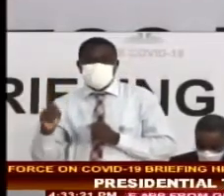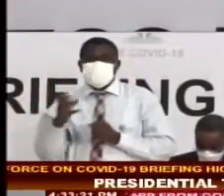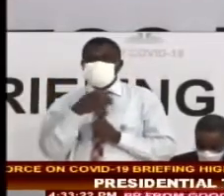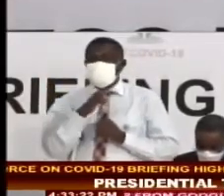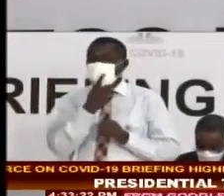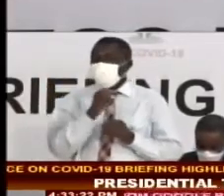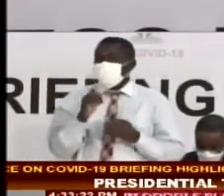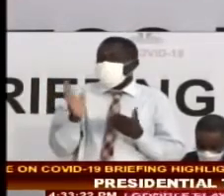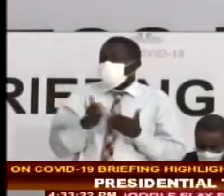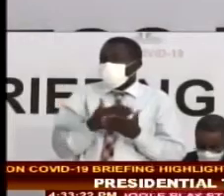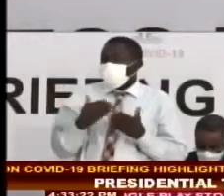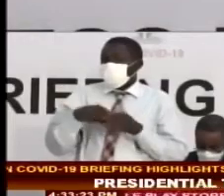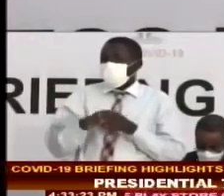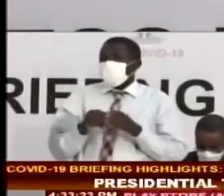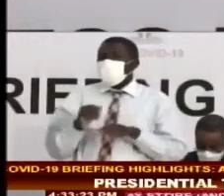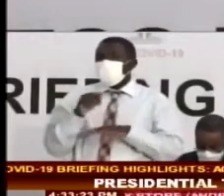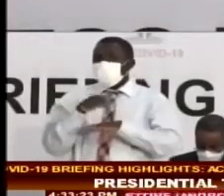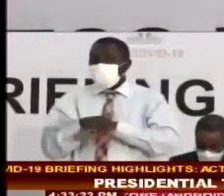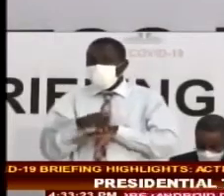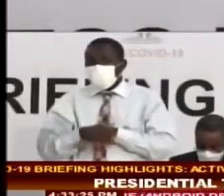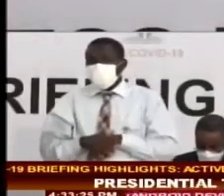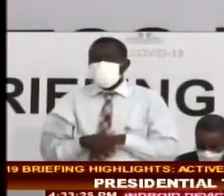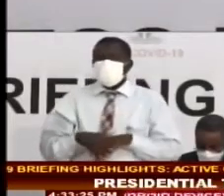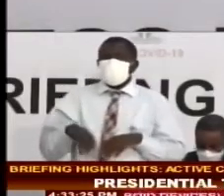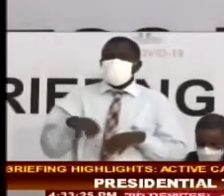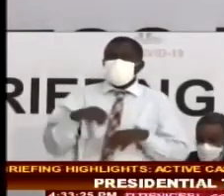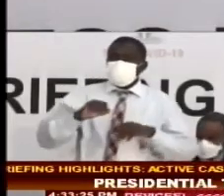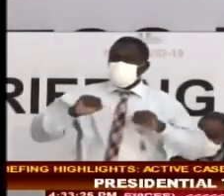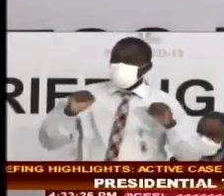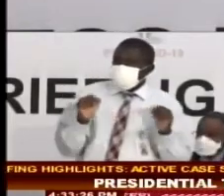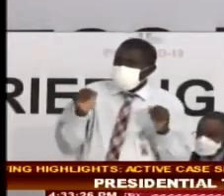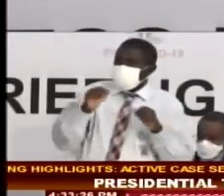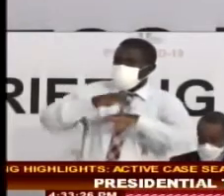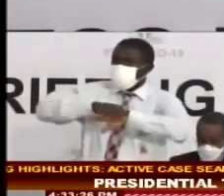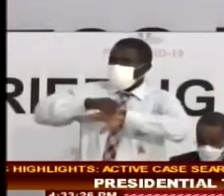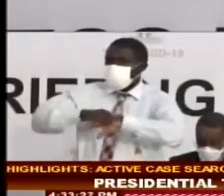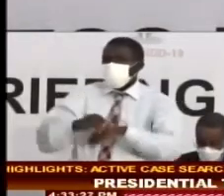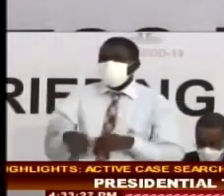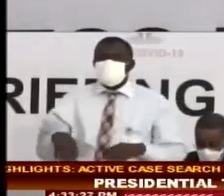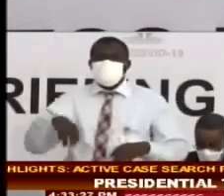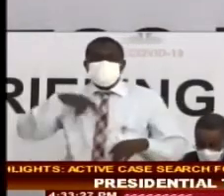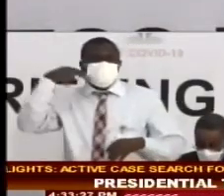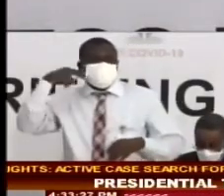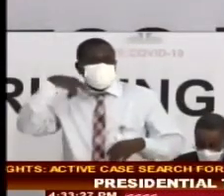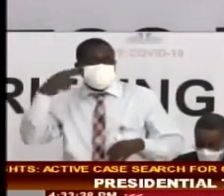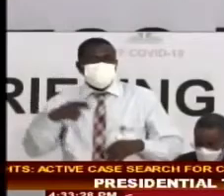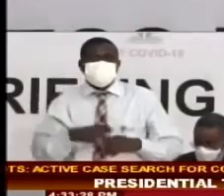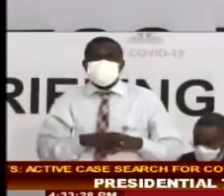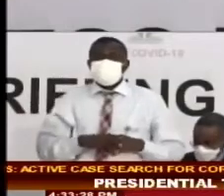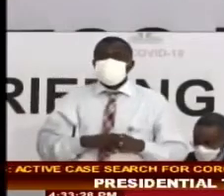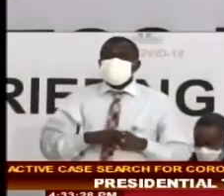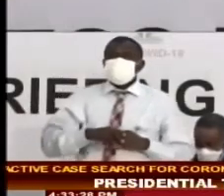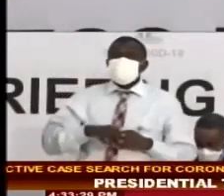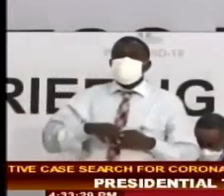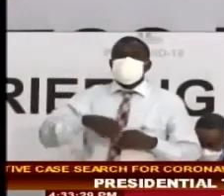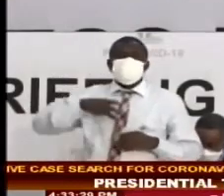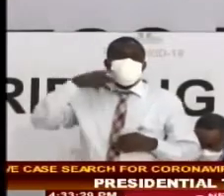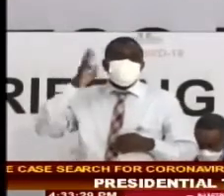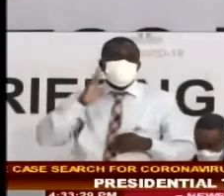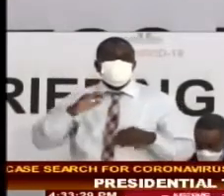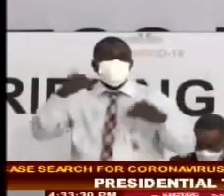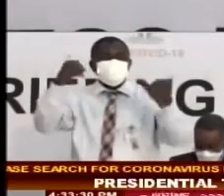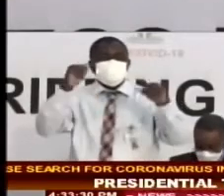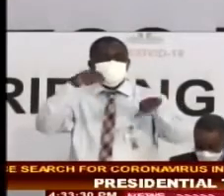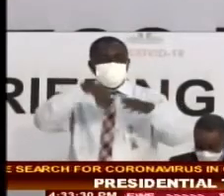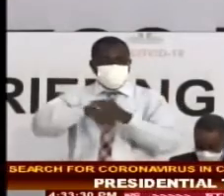jingles in English, Pidgin, Hausa, Igbo, and Yoruba have started to play on the NTA and the FRCN.